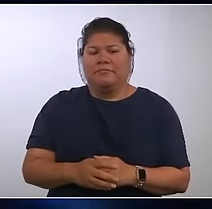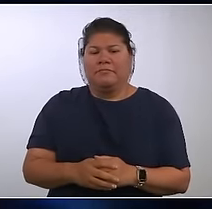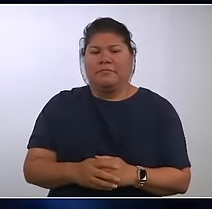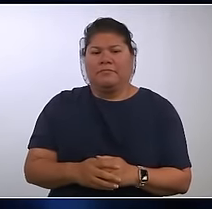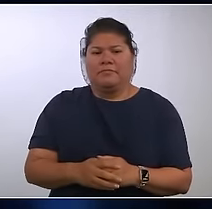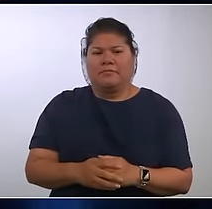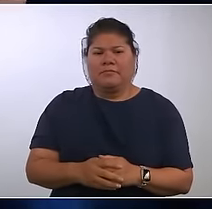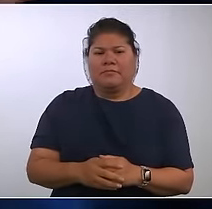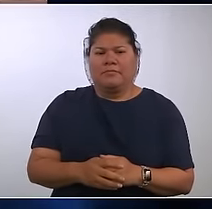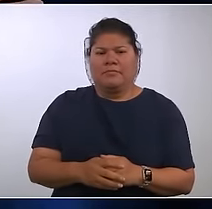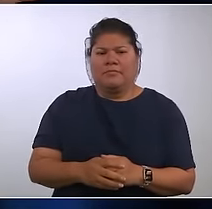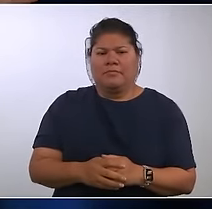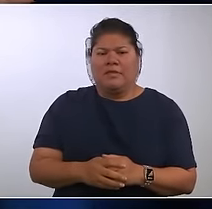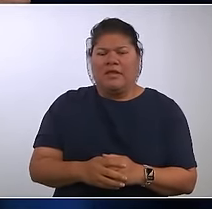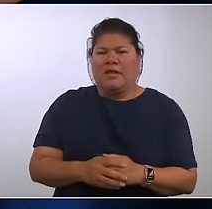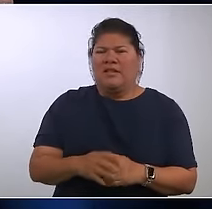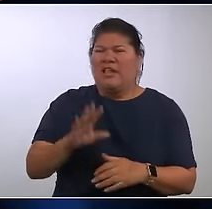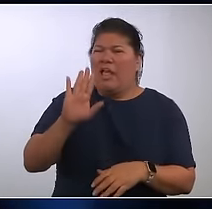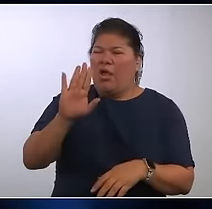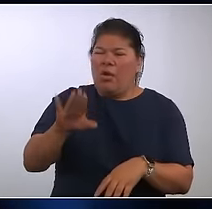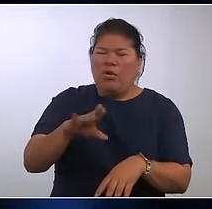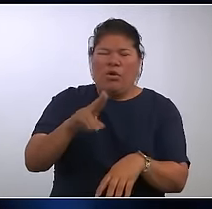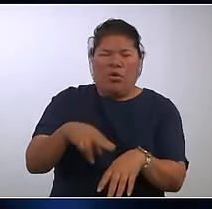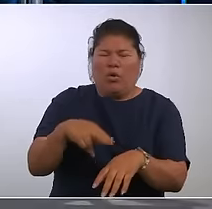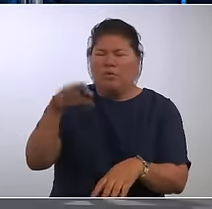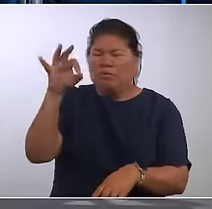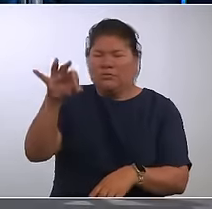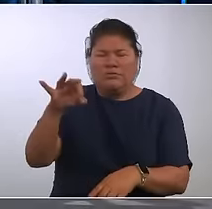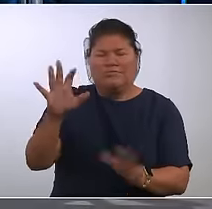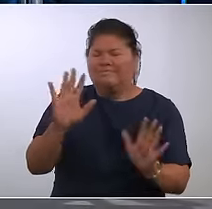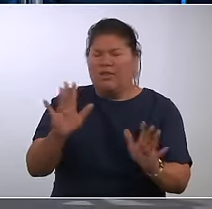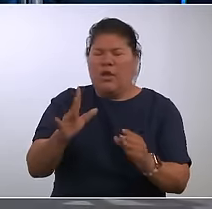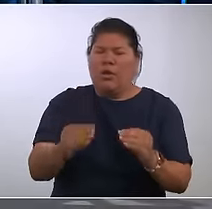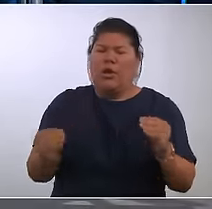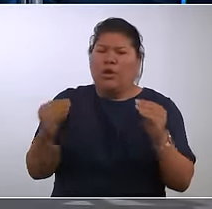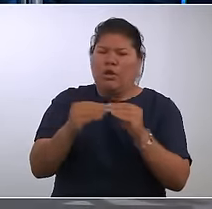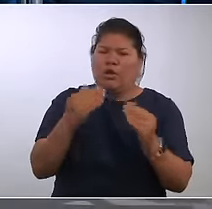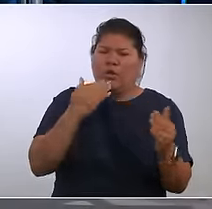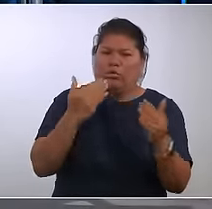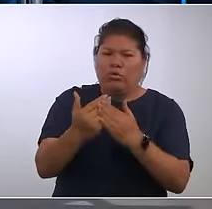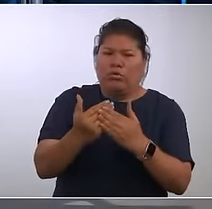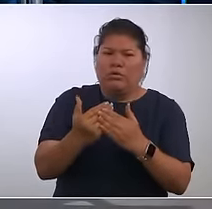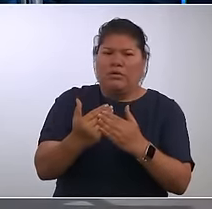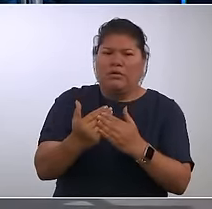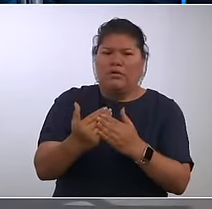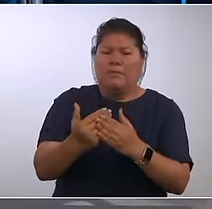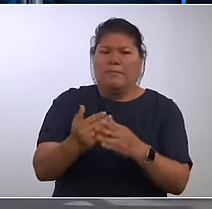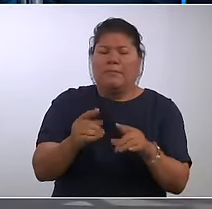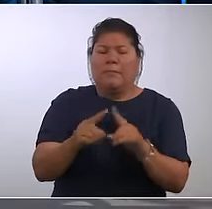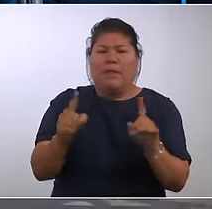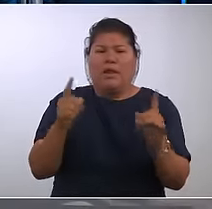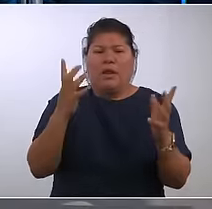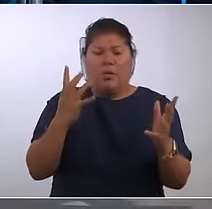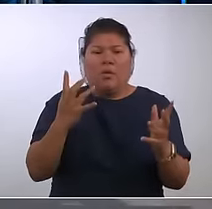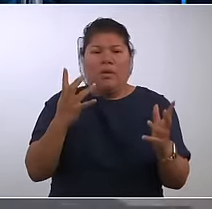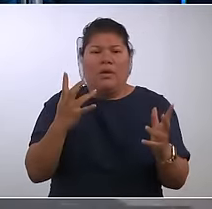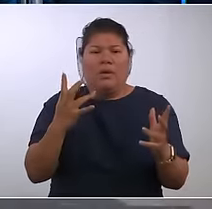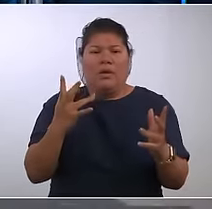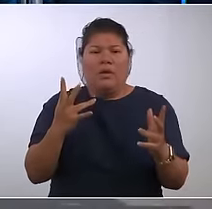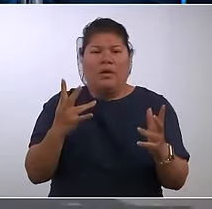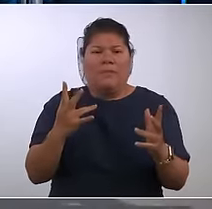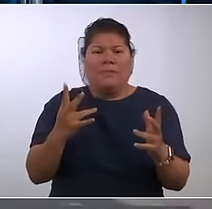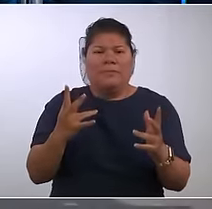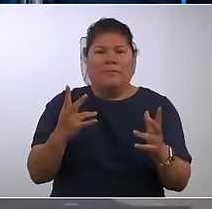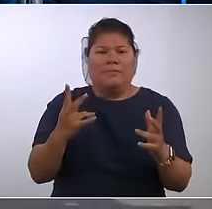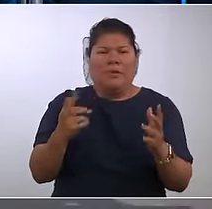Quiero más que predicar un sermón. More than preaching a sermon. Quiero ver que Dios algo más que eso. I